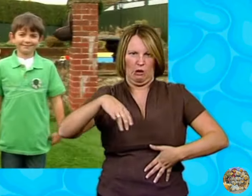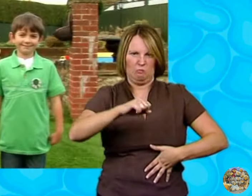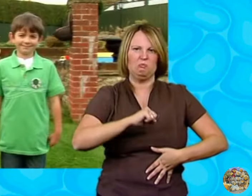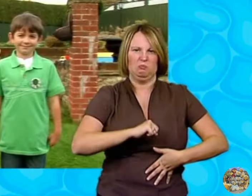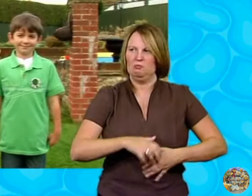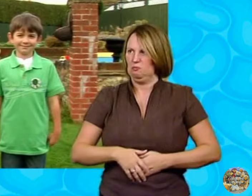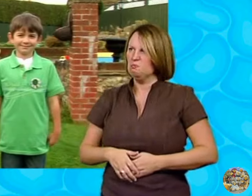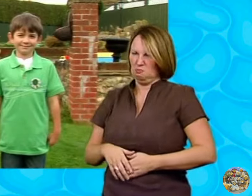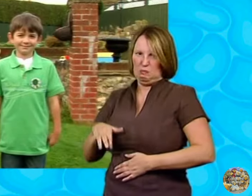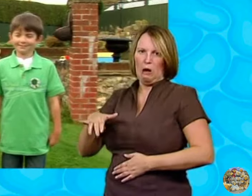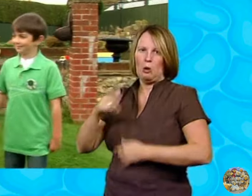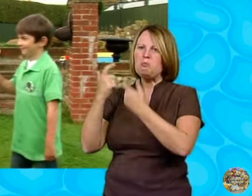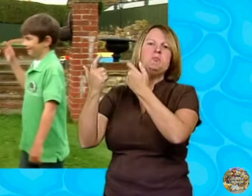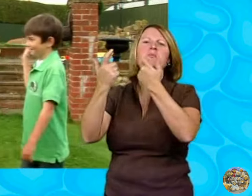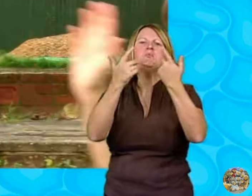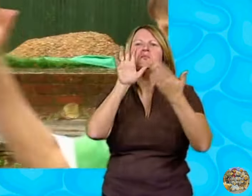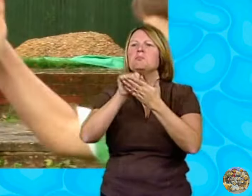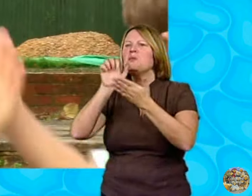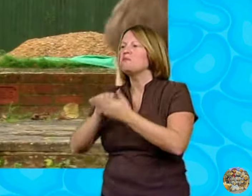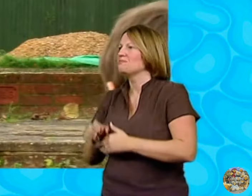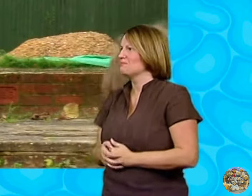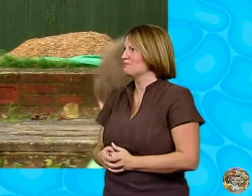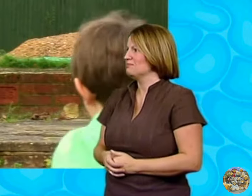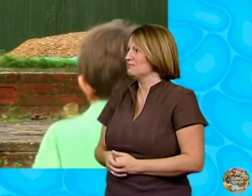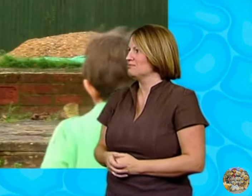garden. Let's get spider spotting!